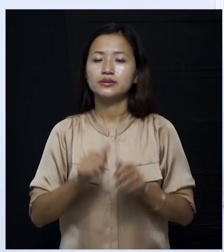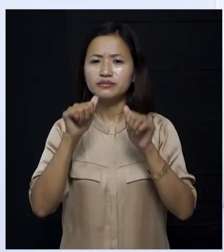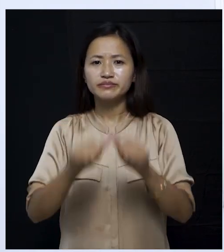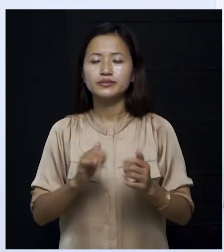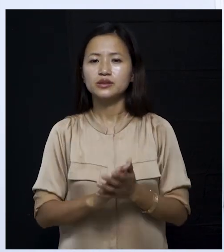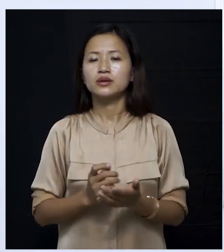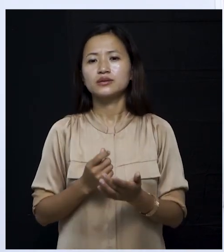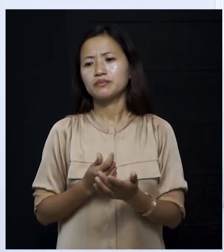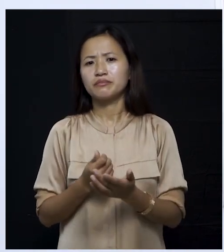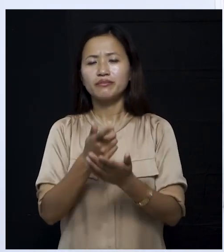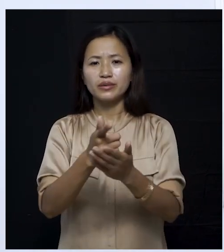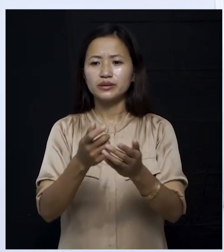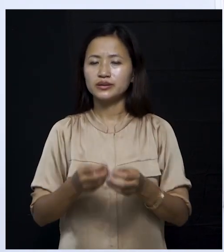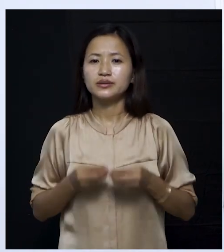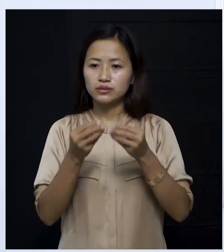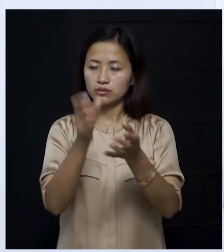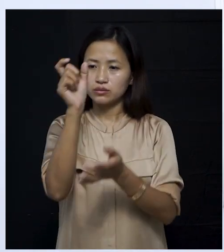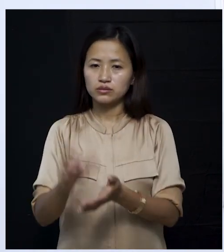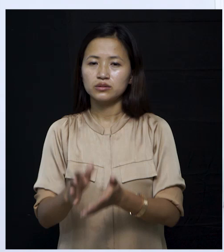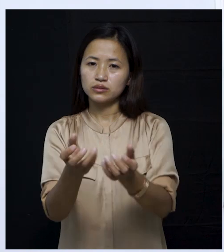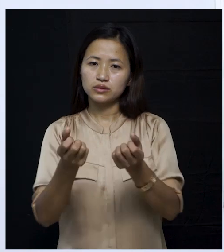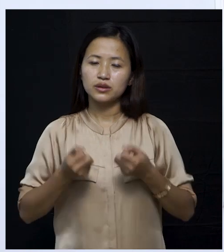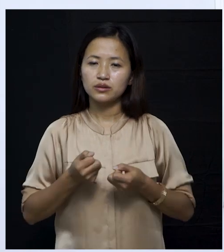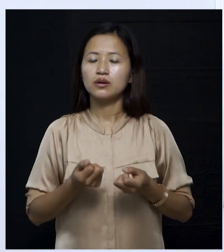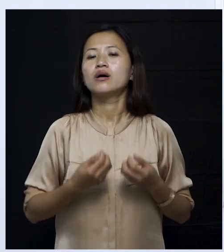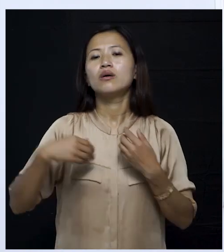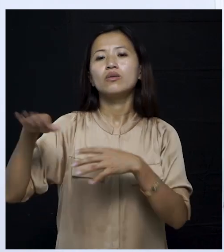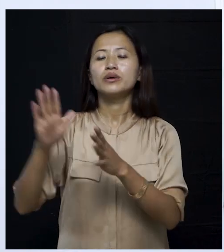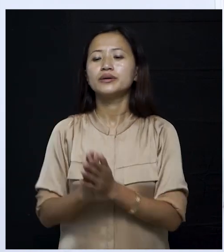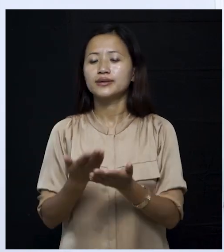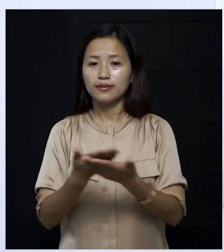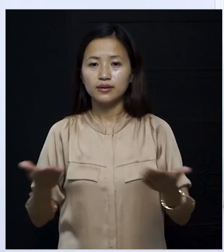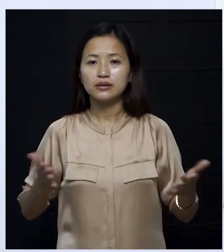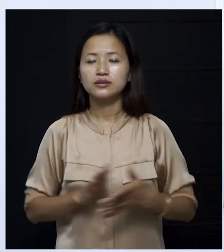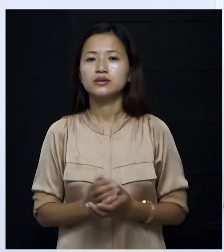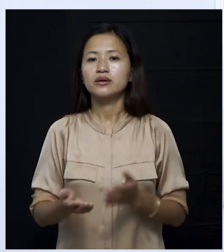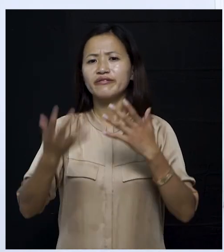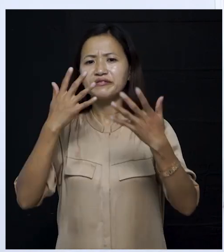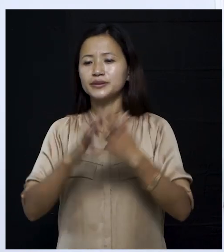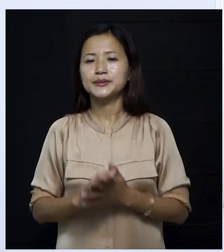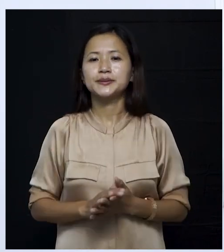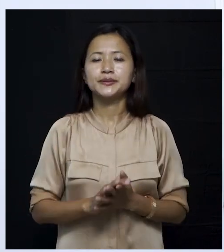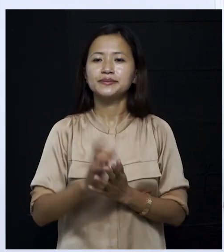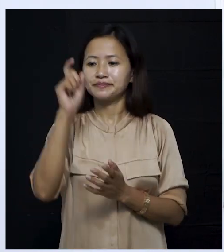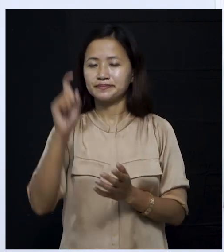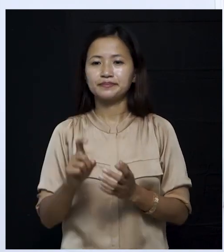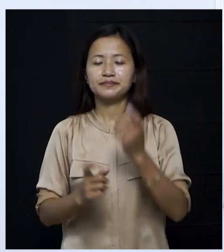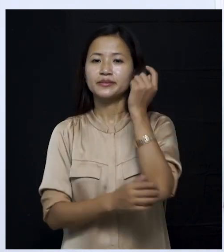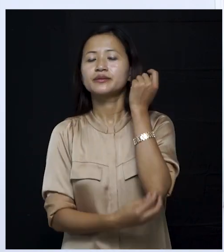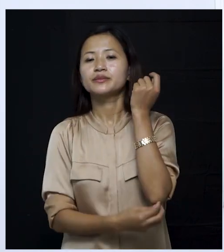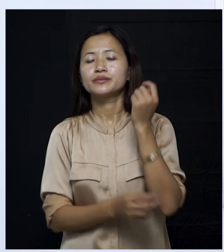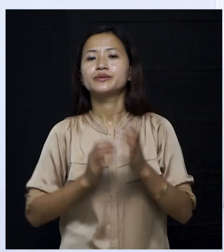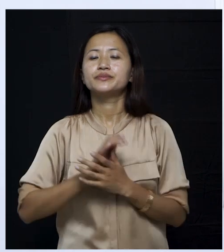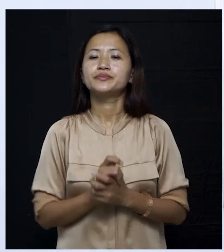the money lenders, they used to take away their asset. So this was the problem that was being faced by the needy people, the poor